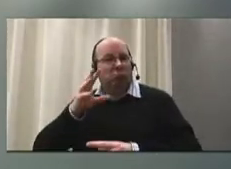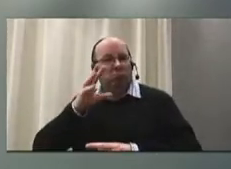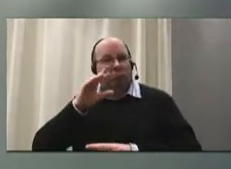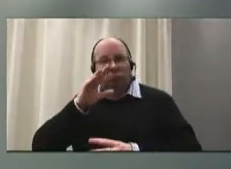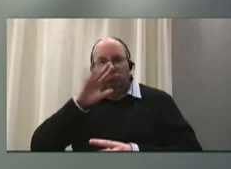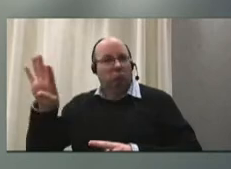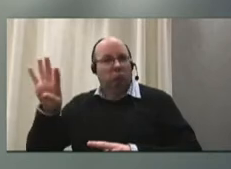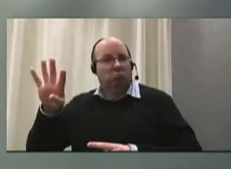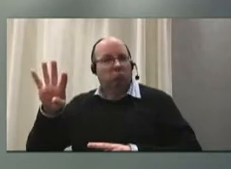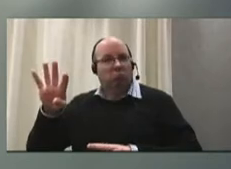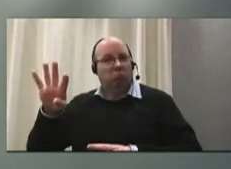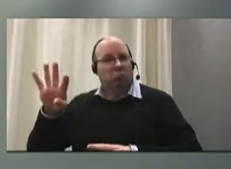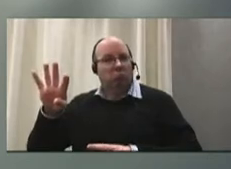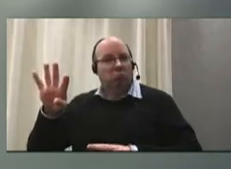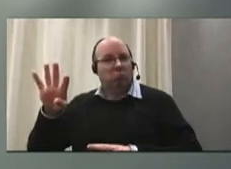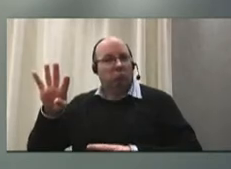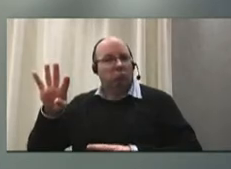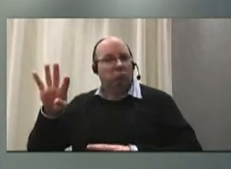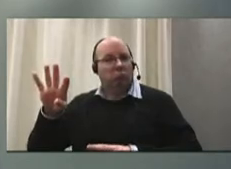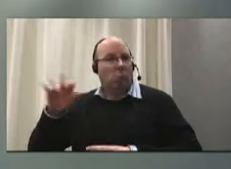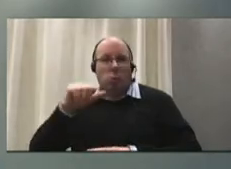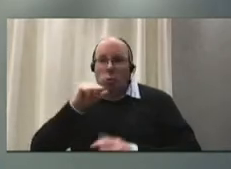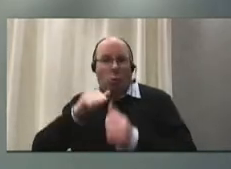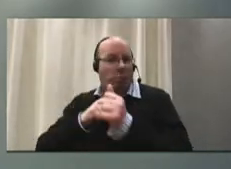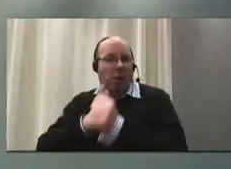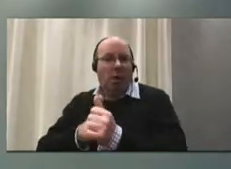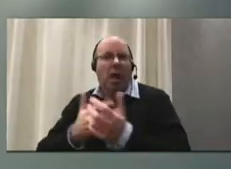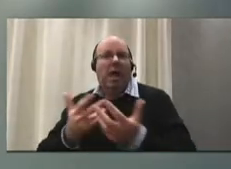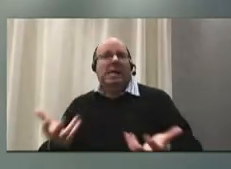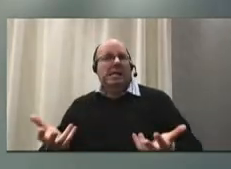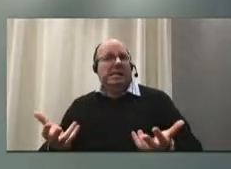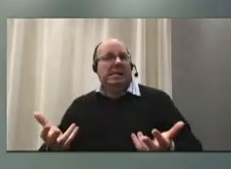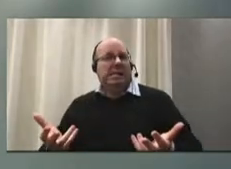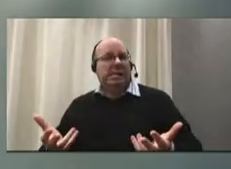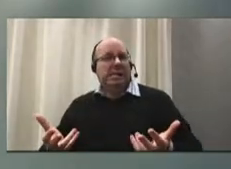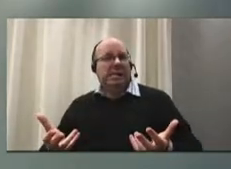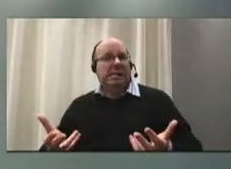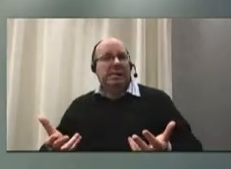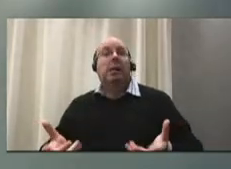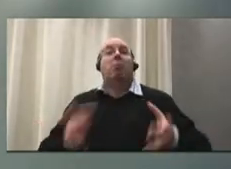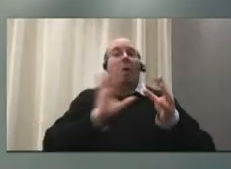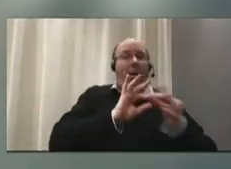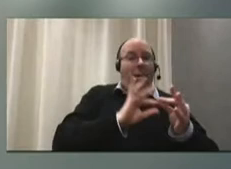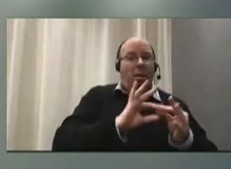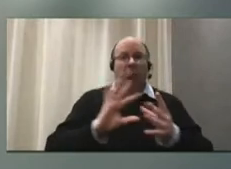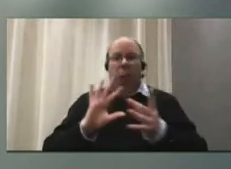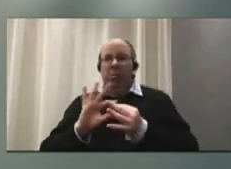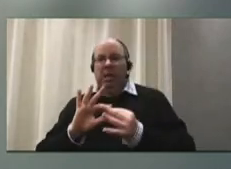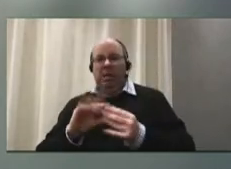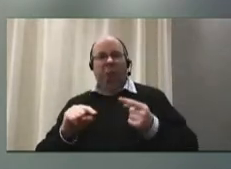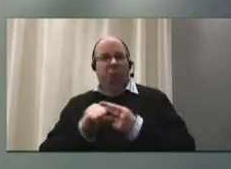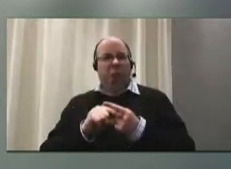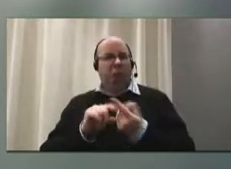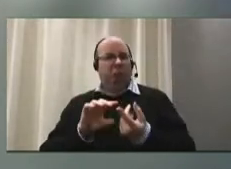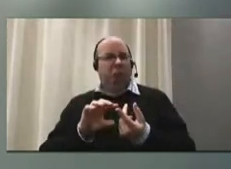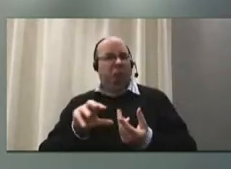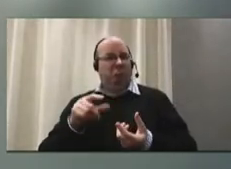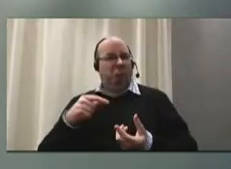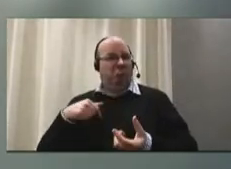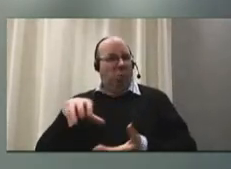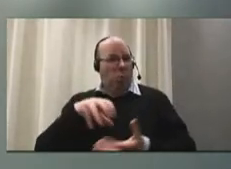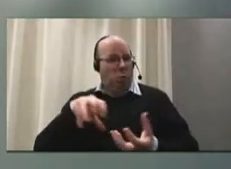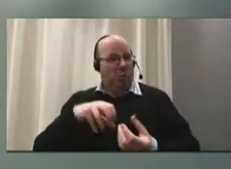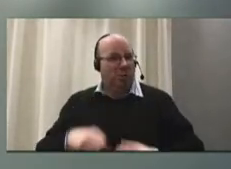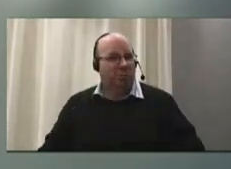communications confusion, I'll say, to put it mildly. Can you just talk about the situations